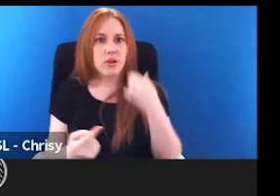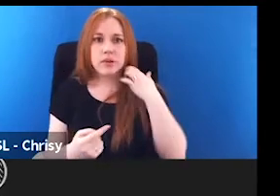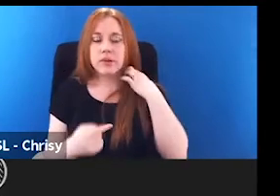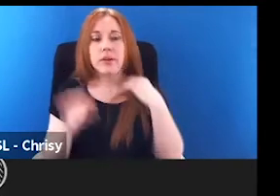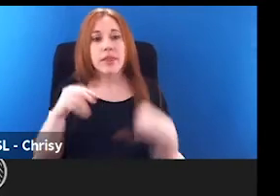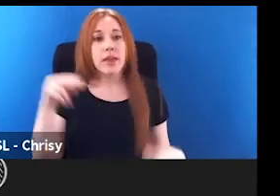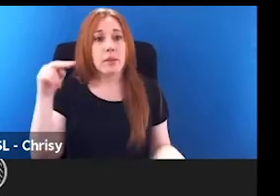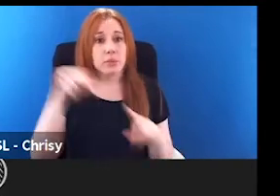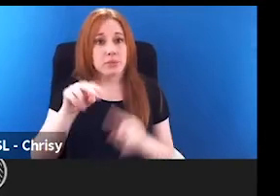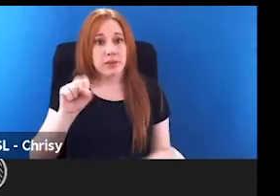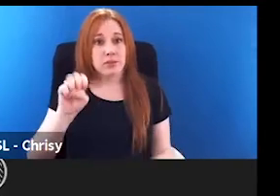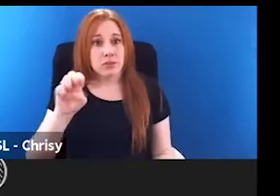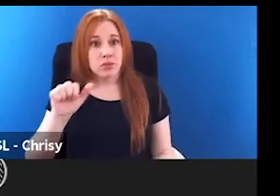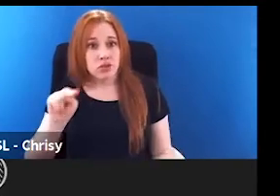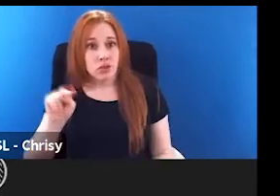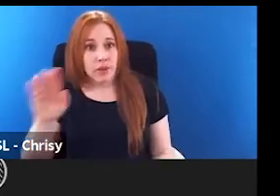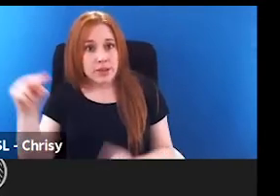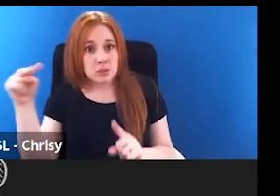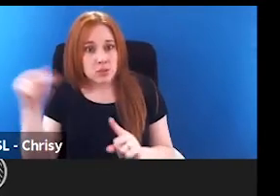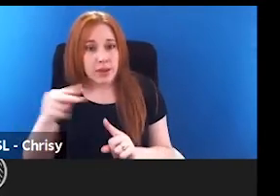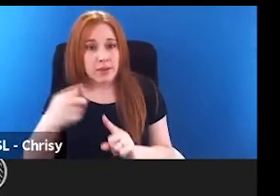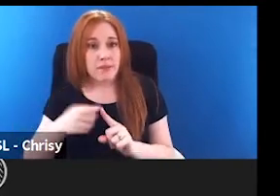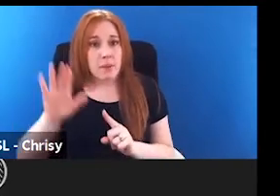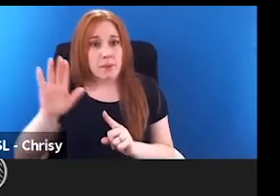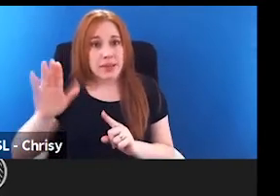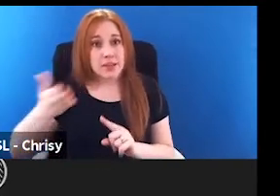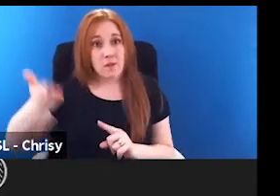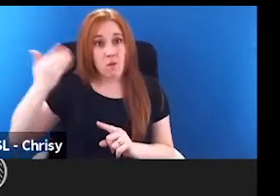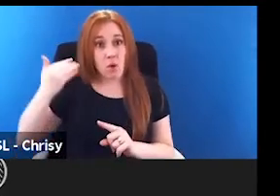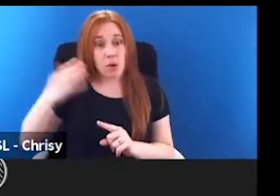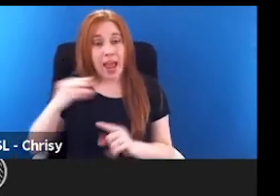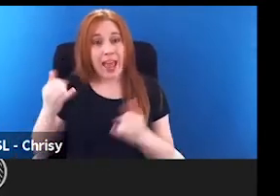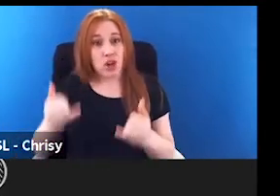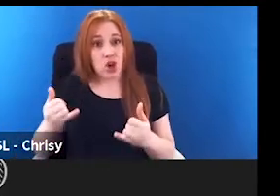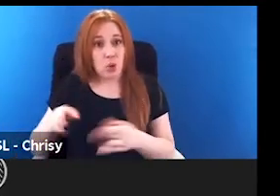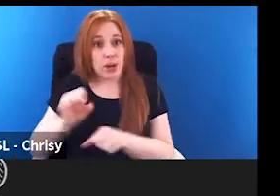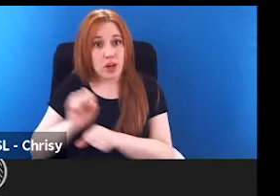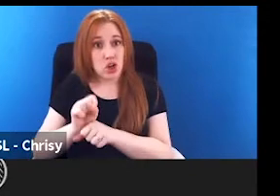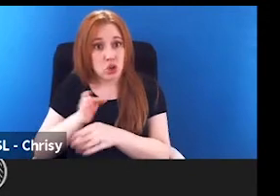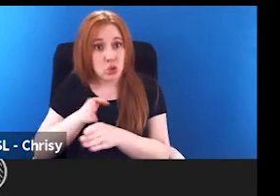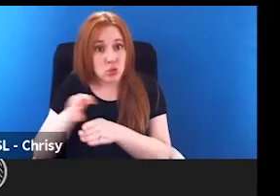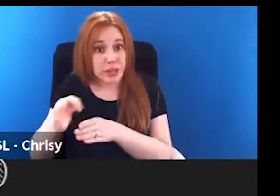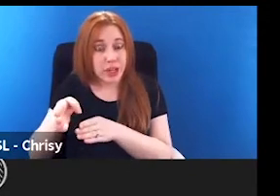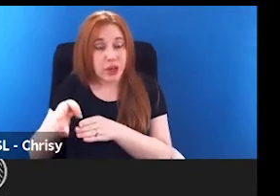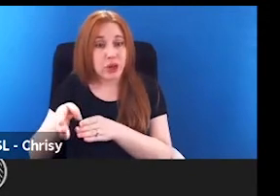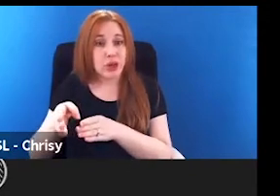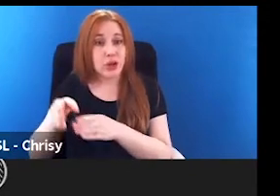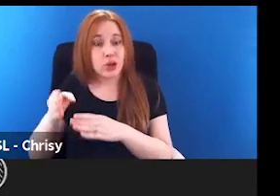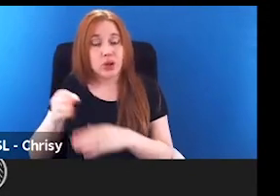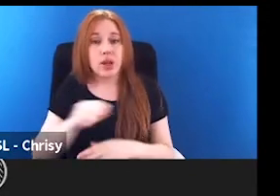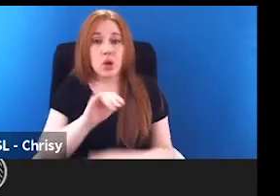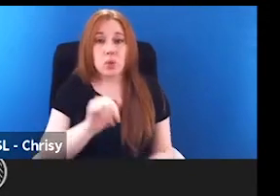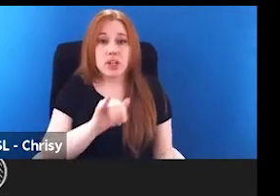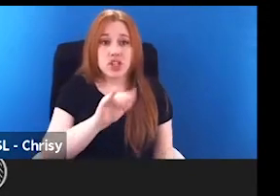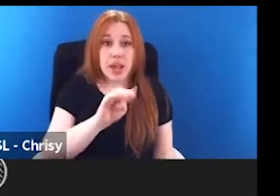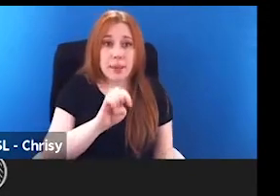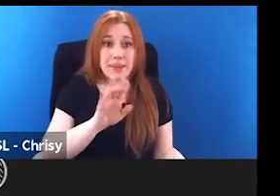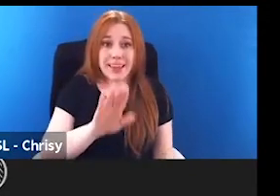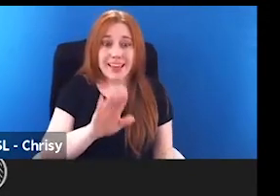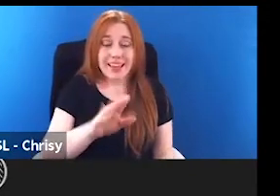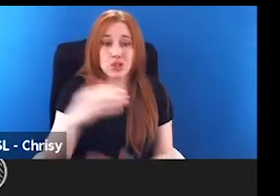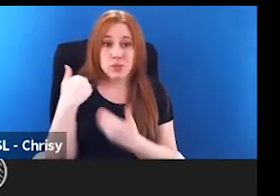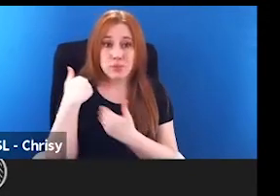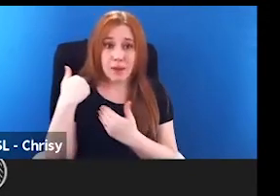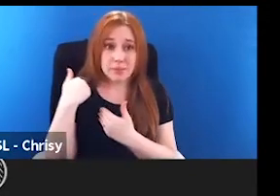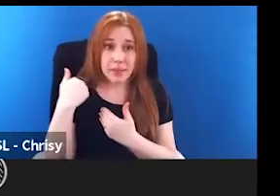perspectives that Sean had from his former and current career trajectory, what Jamie sees and his